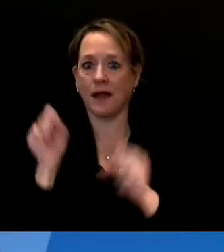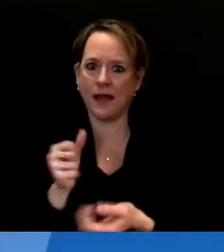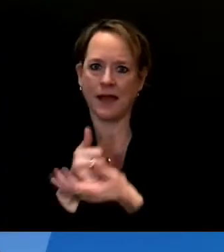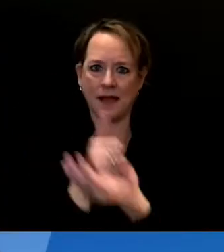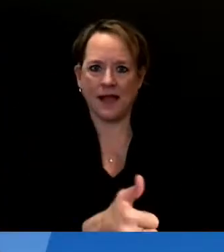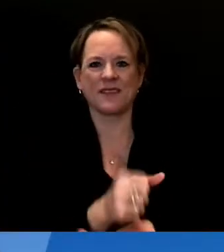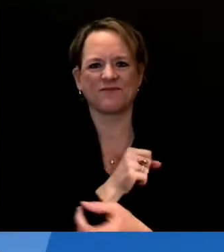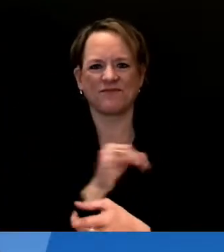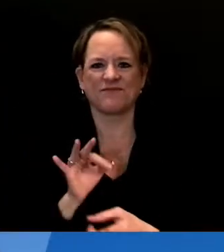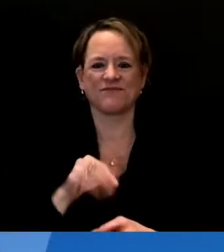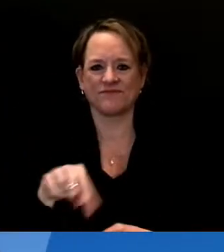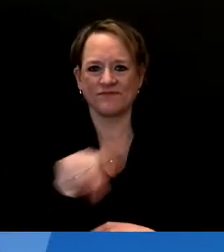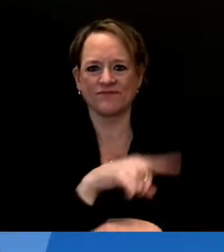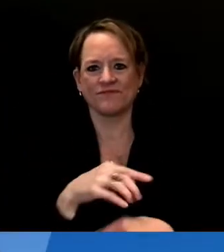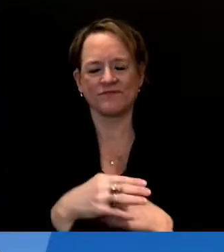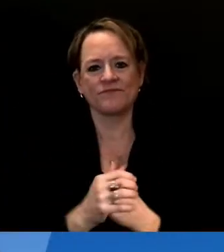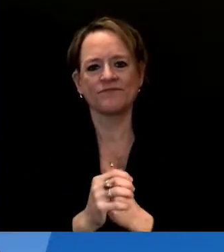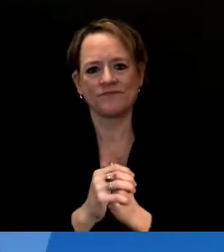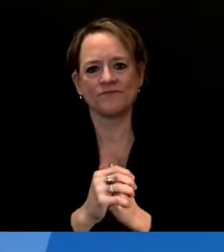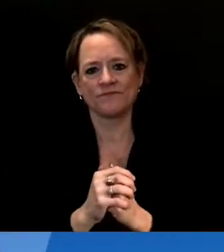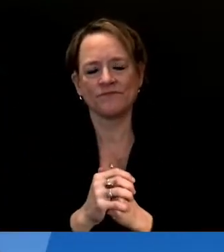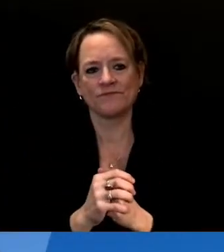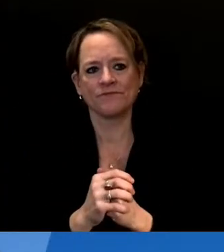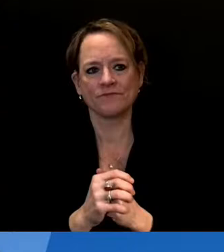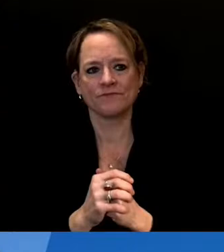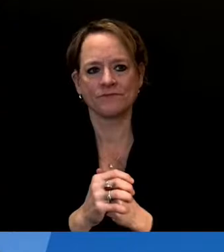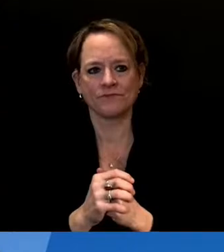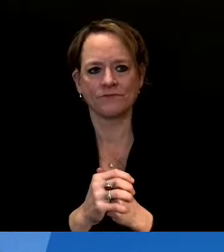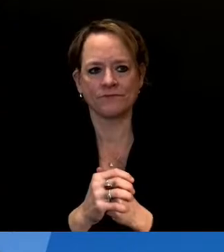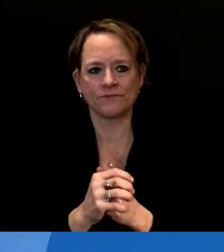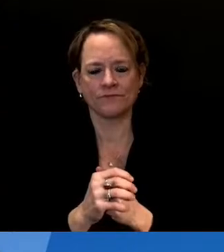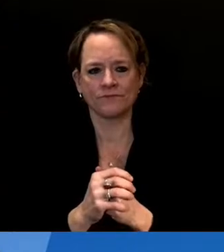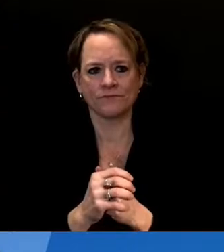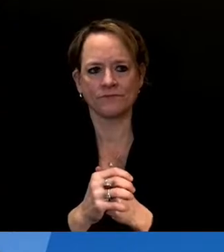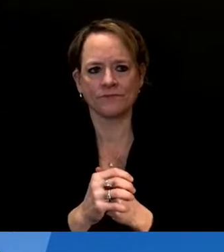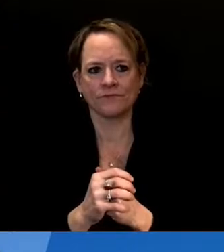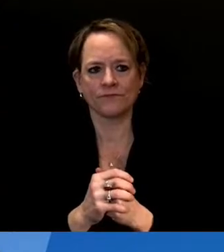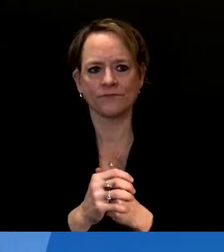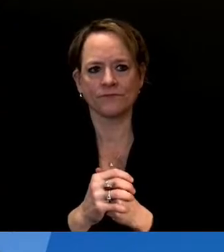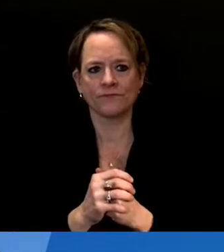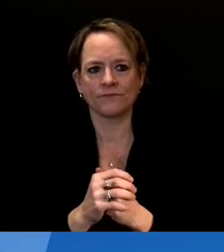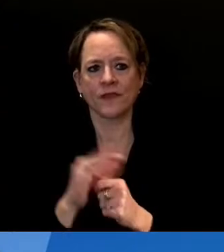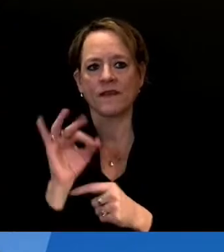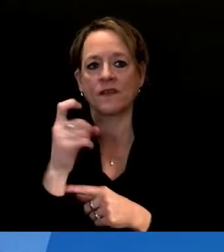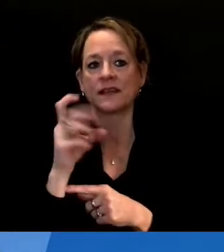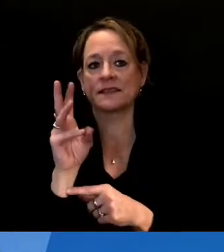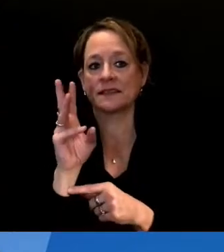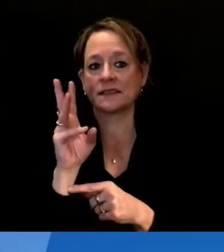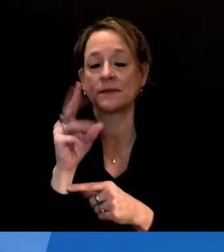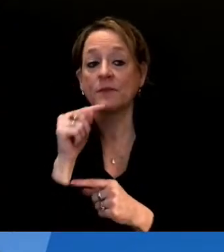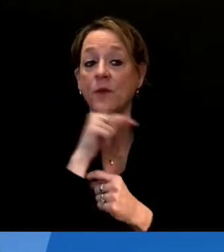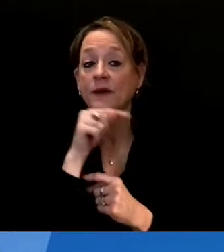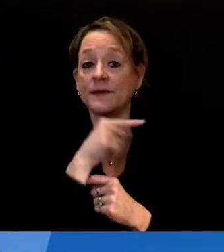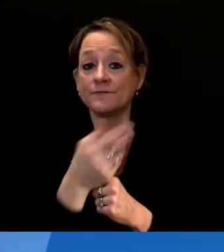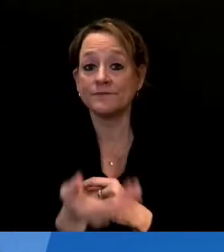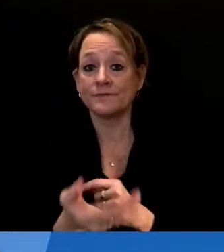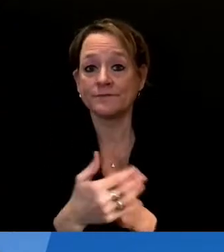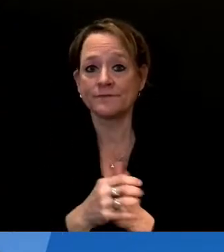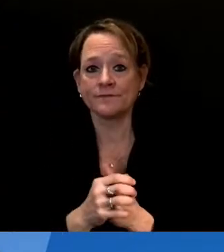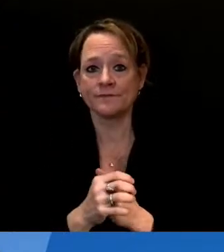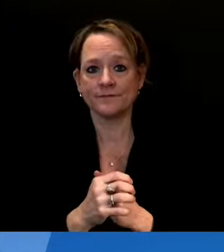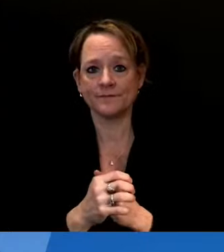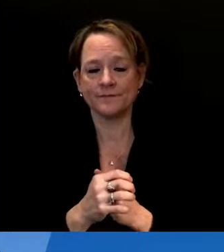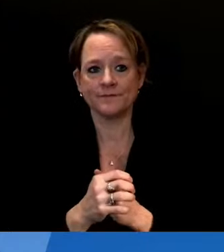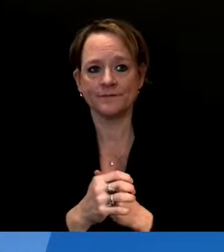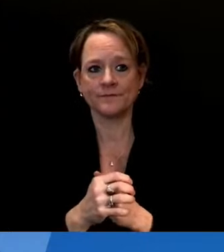Thank you. Now to Gabrielle Mays from FOX6 in Milwaukee. Gabrielle? Yes, my question is in regard to the deployment of the